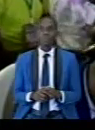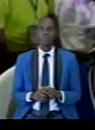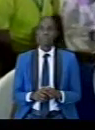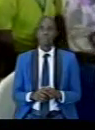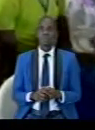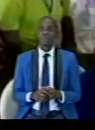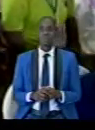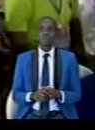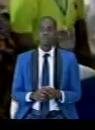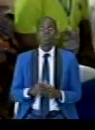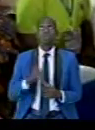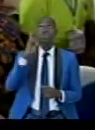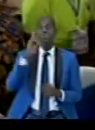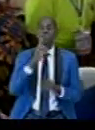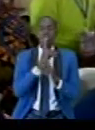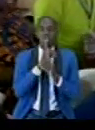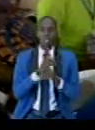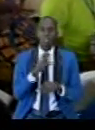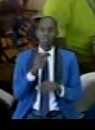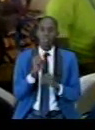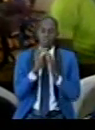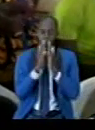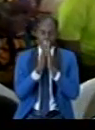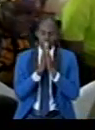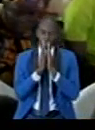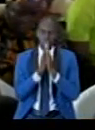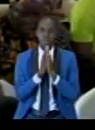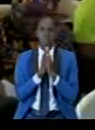He answers prayer.